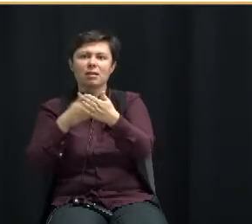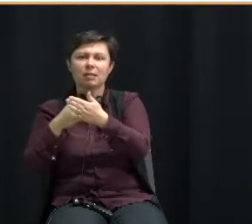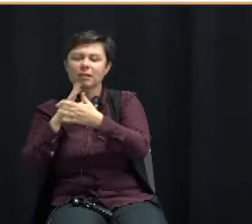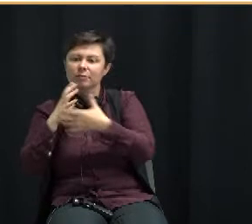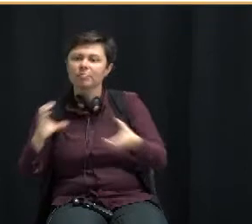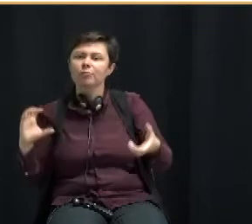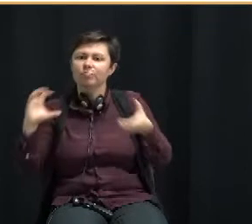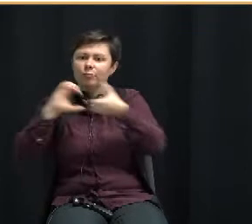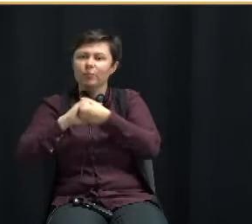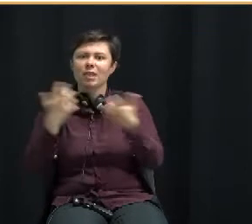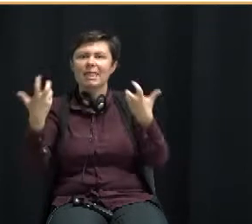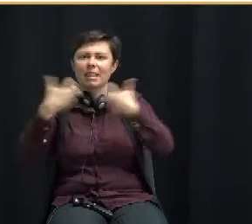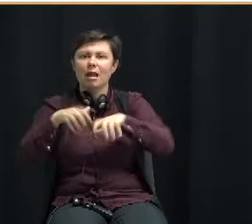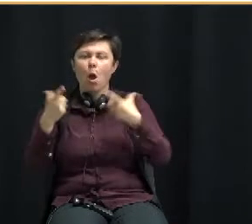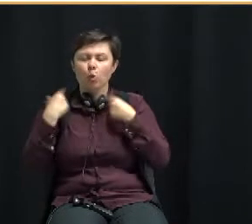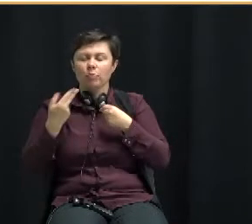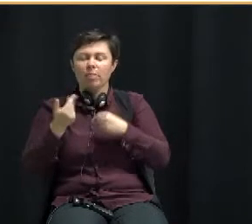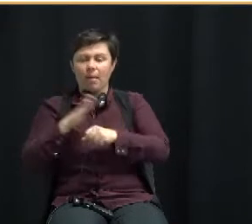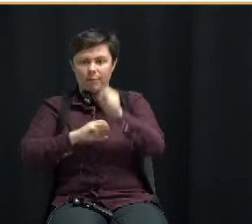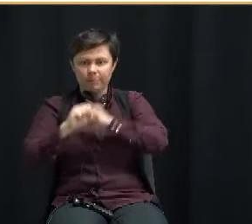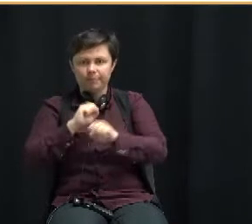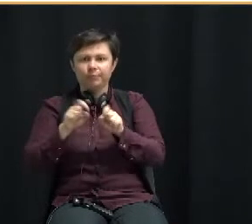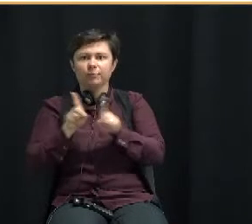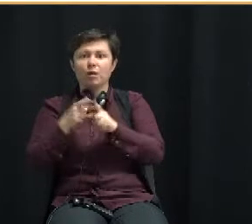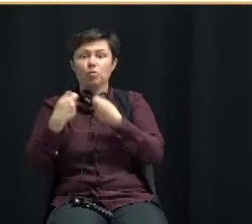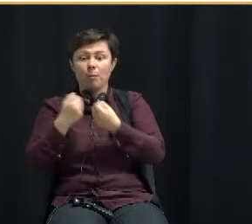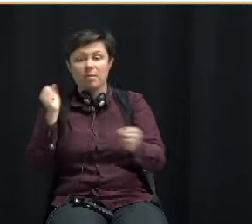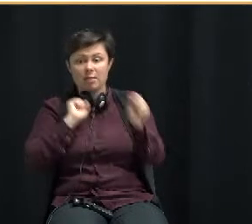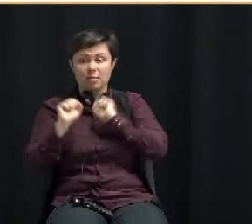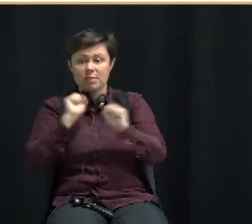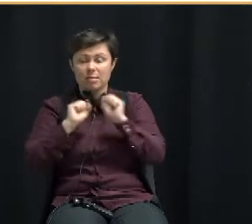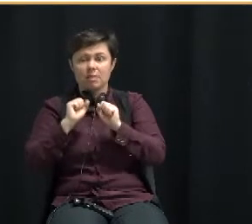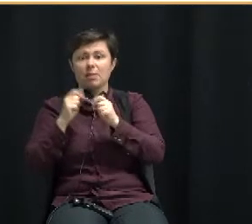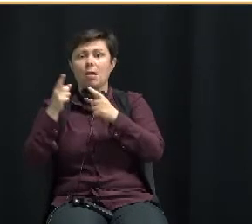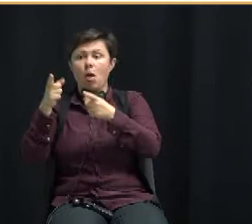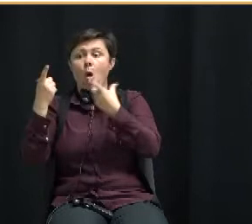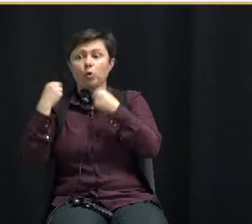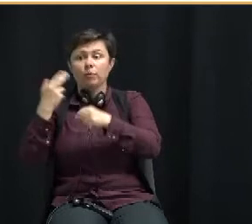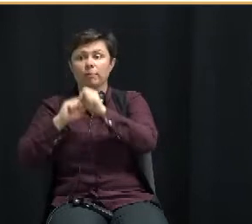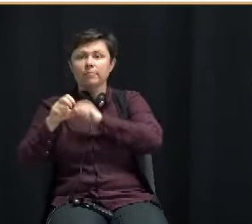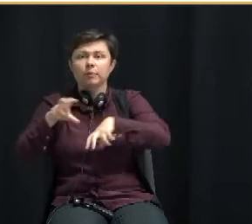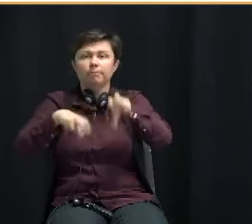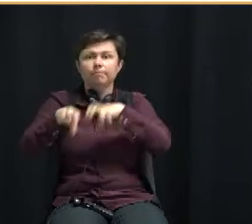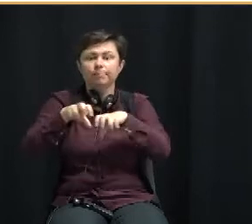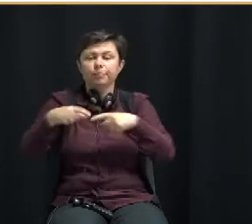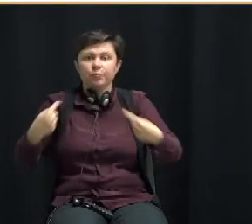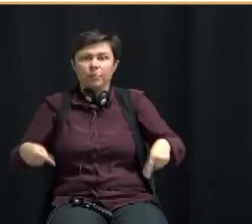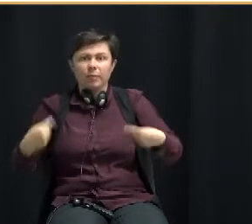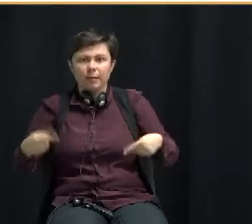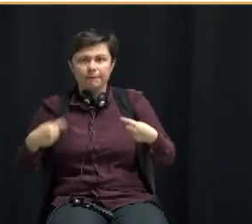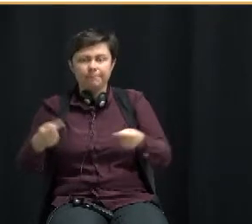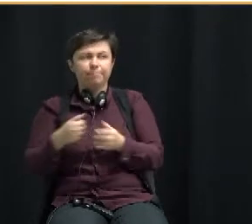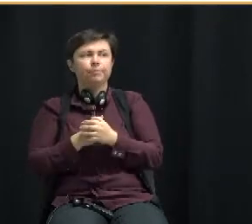this problem to integrate with people with disabilities and to have trainings for people